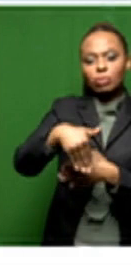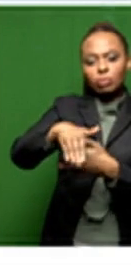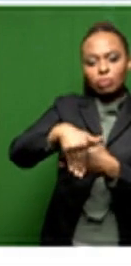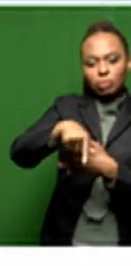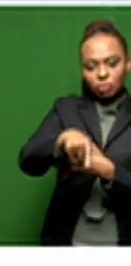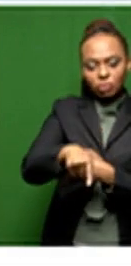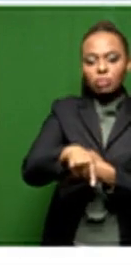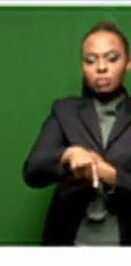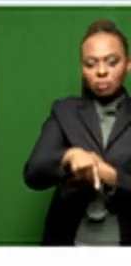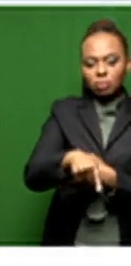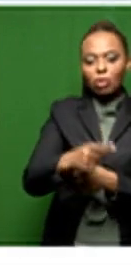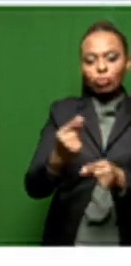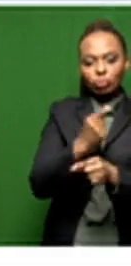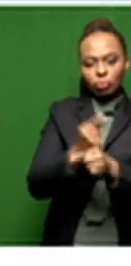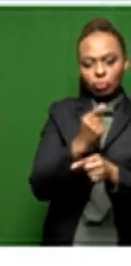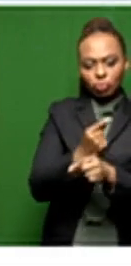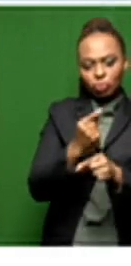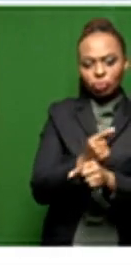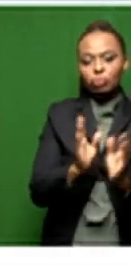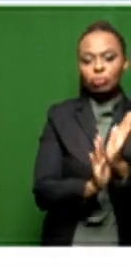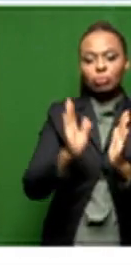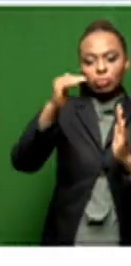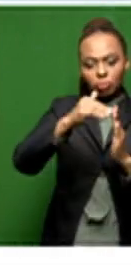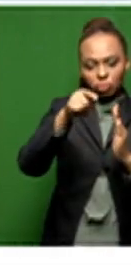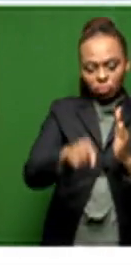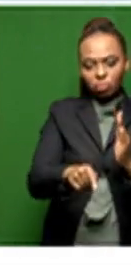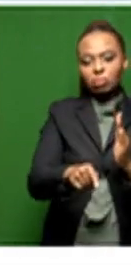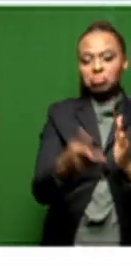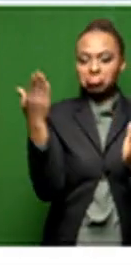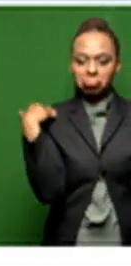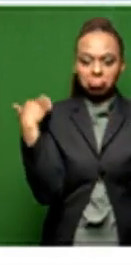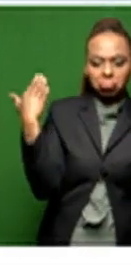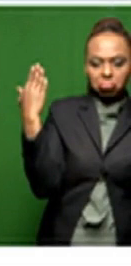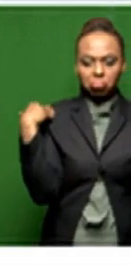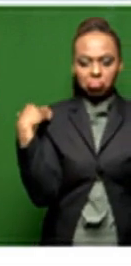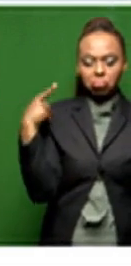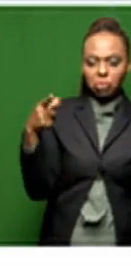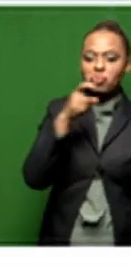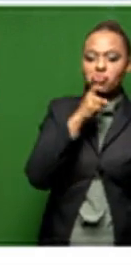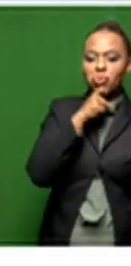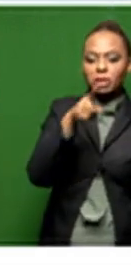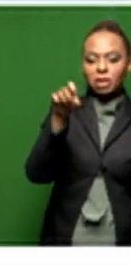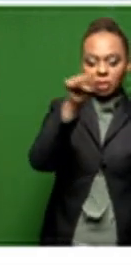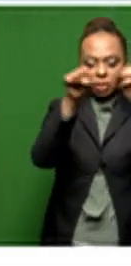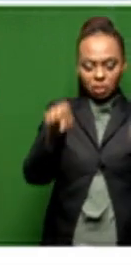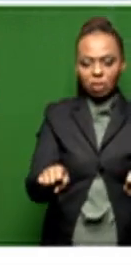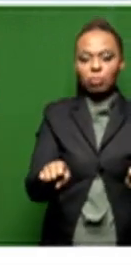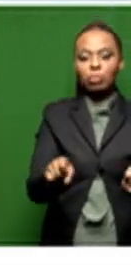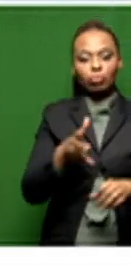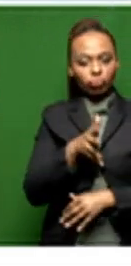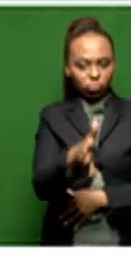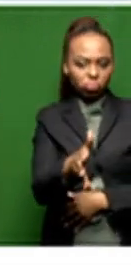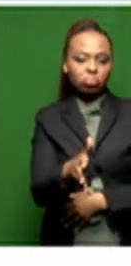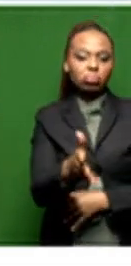Ghana and Middle East and Dubai as well. So because of the demand, we've adopted the approach in selected markets. We are putting down